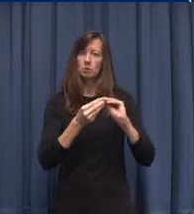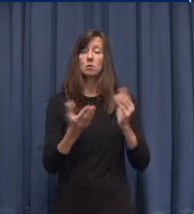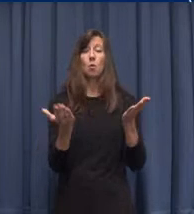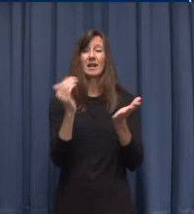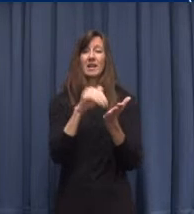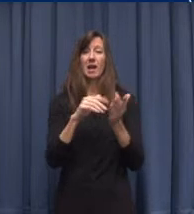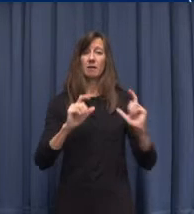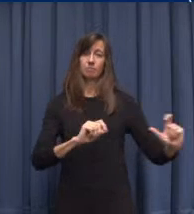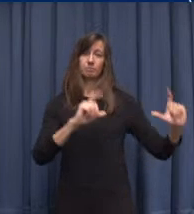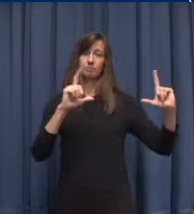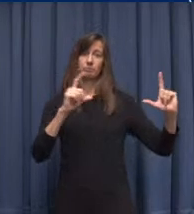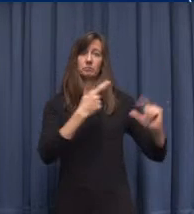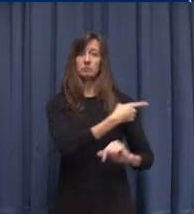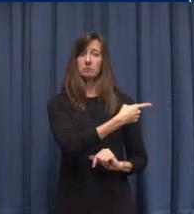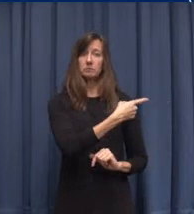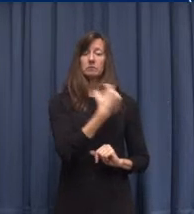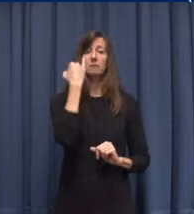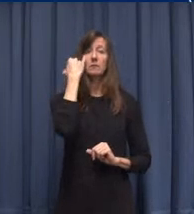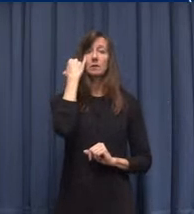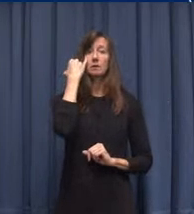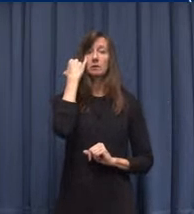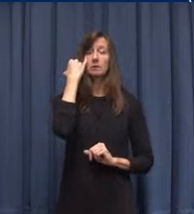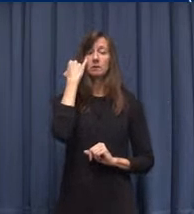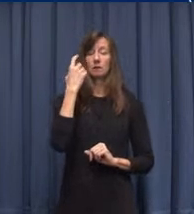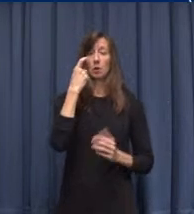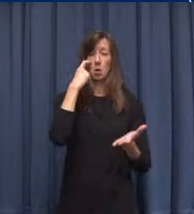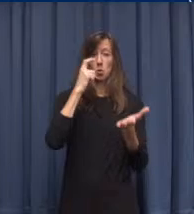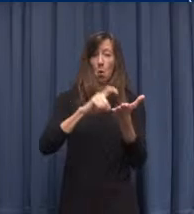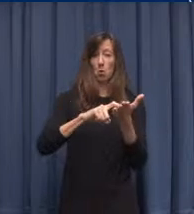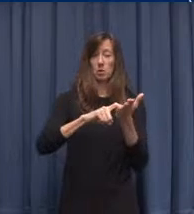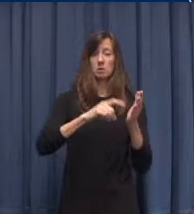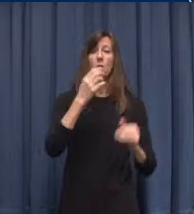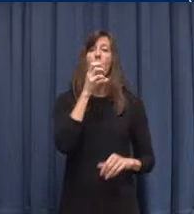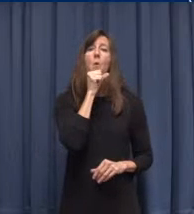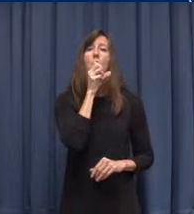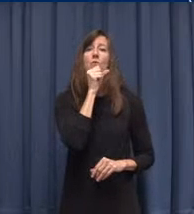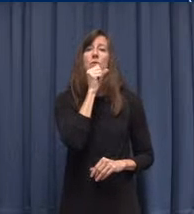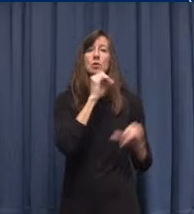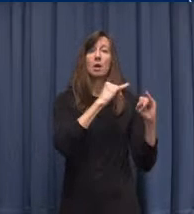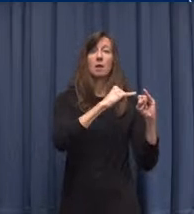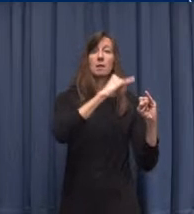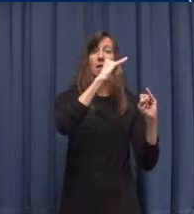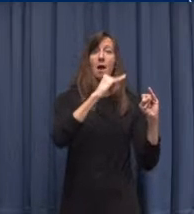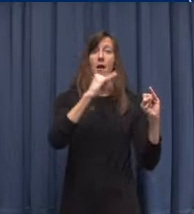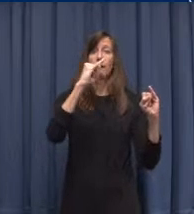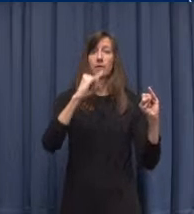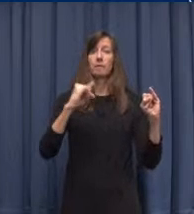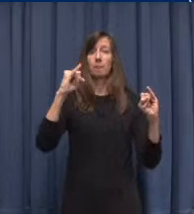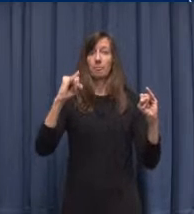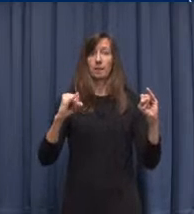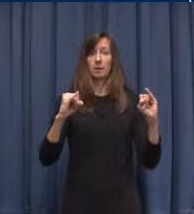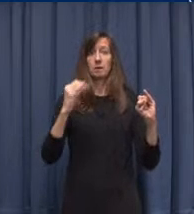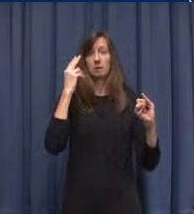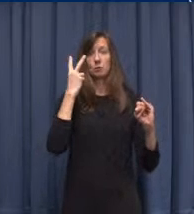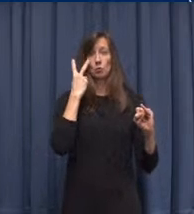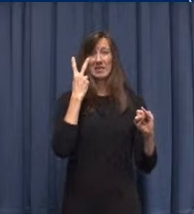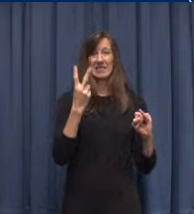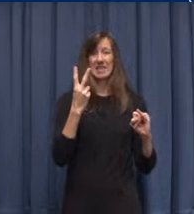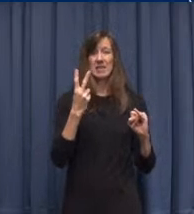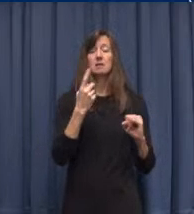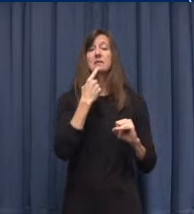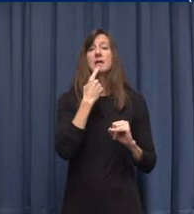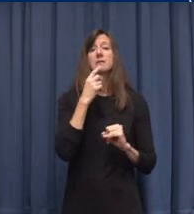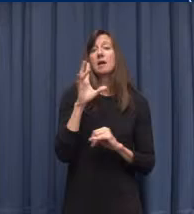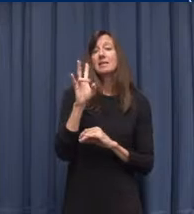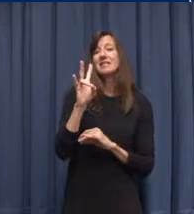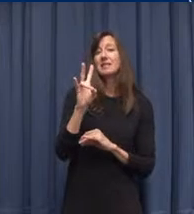that orange line there, the scale on the right side of the y-axis, which says 7-day moving